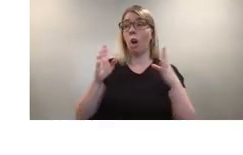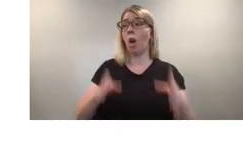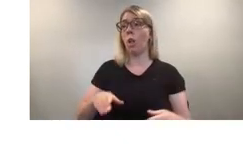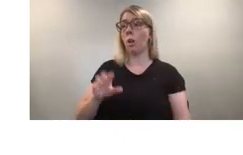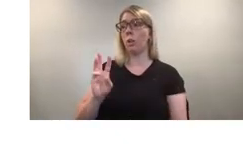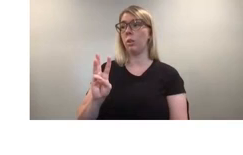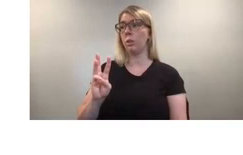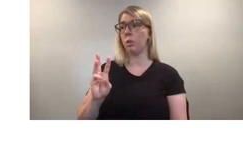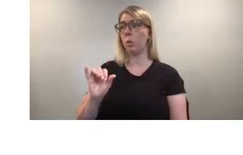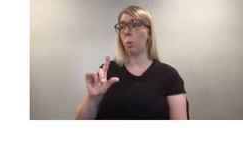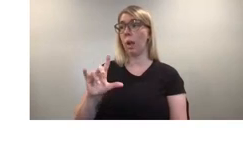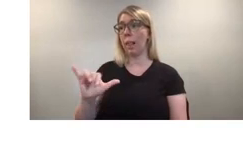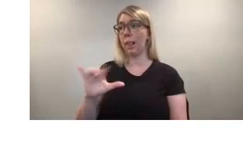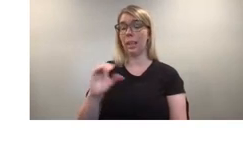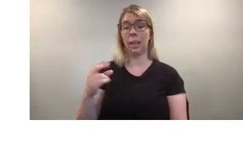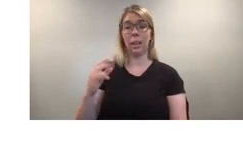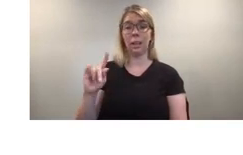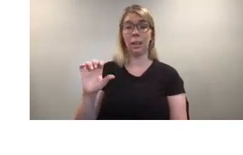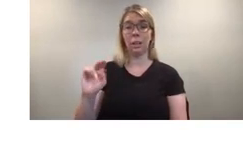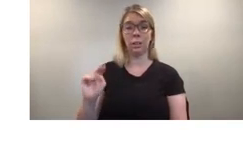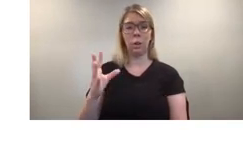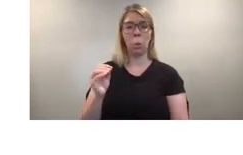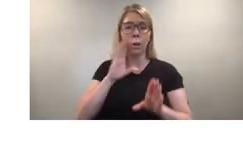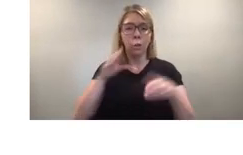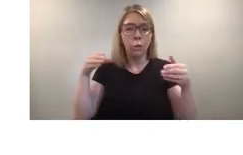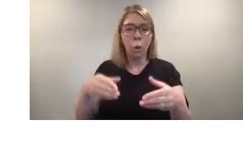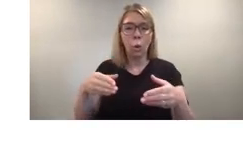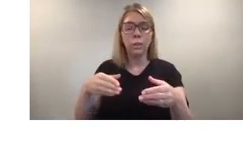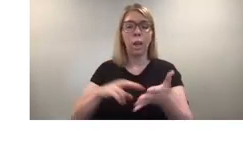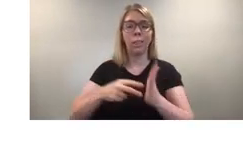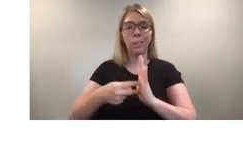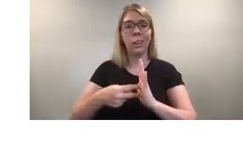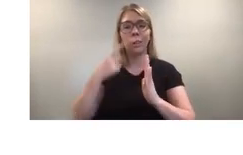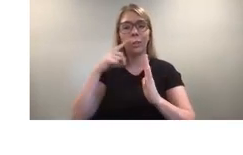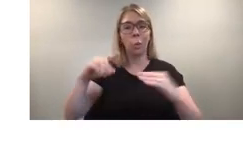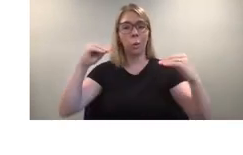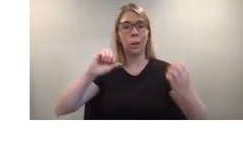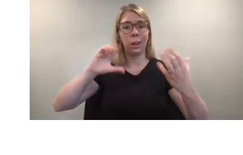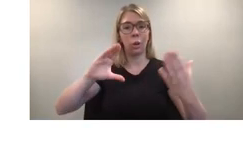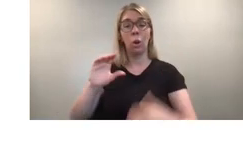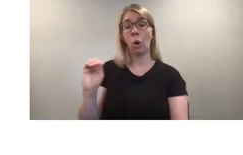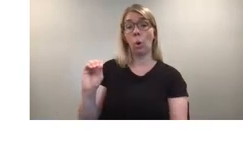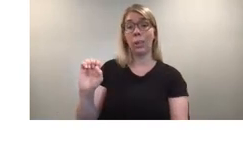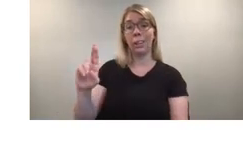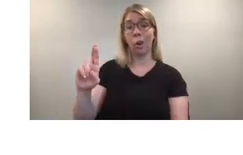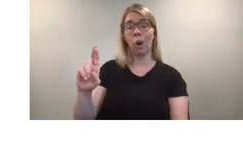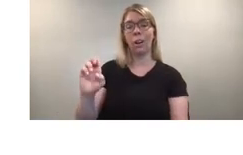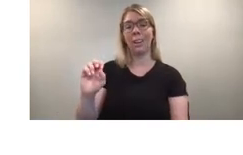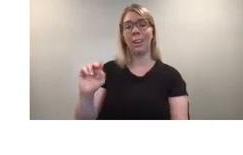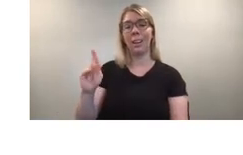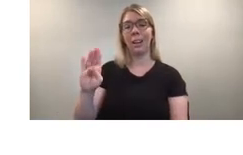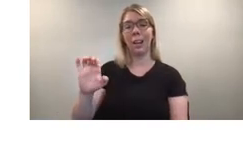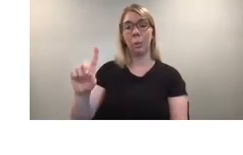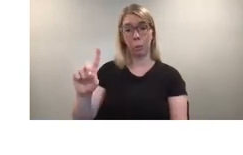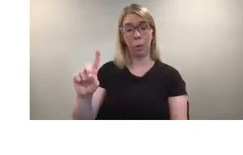narrow and define the concept of open pedagogy, ultimately settling on the term OER-enabled pedagogy, which is defined